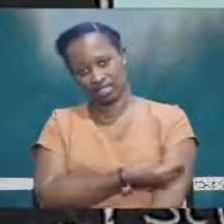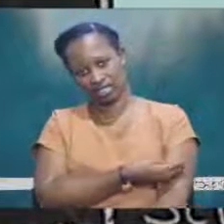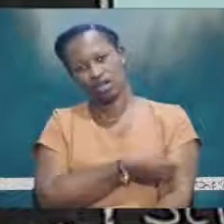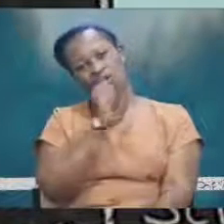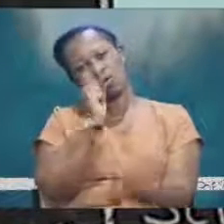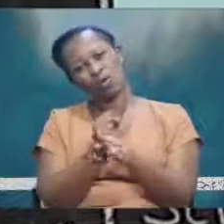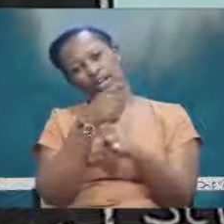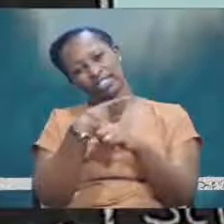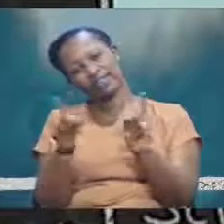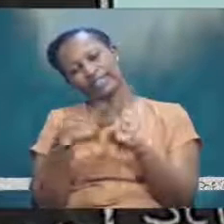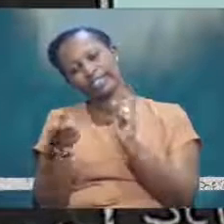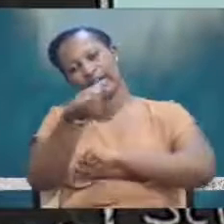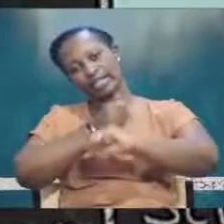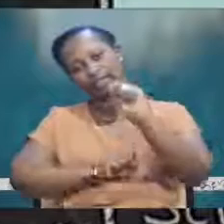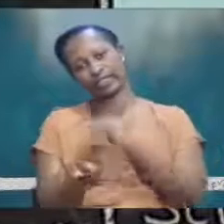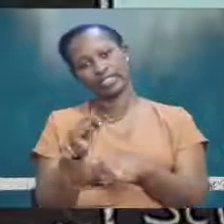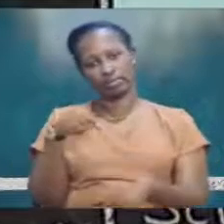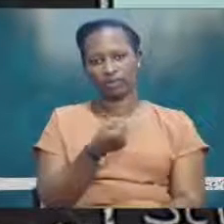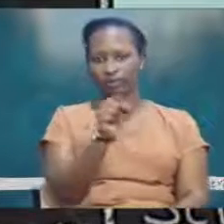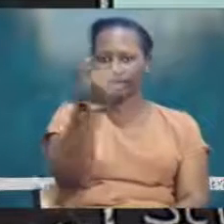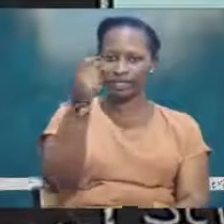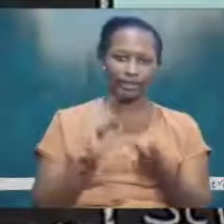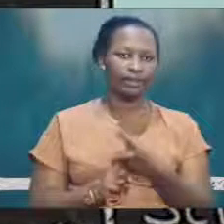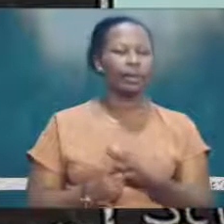perform different activities: movement,